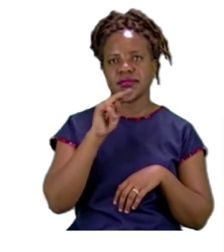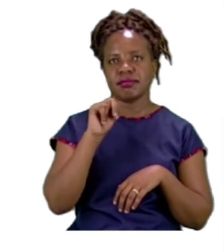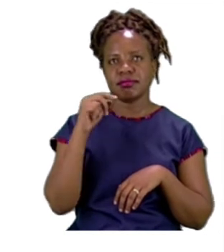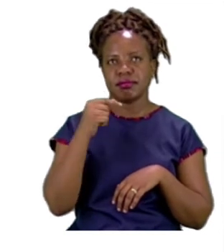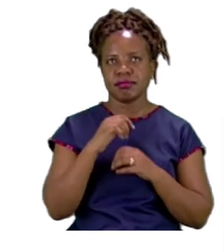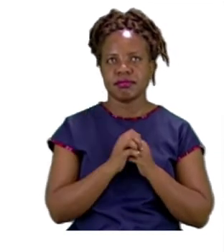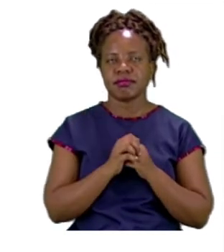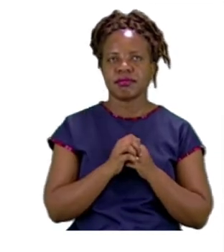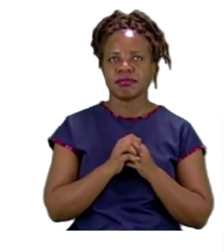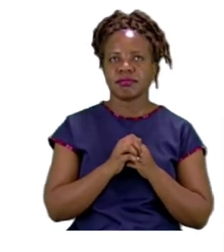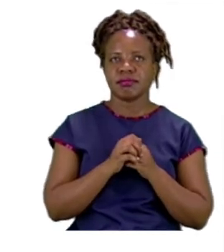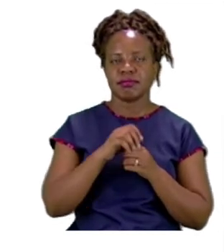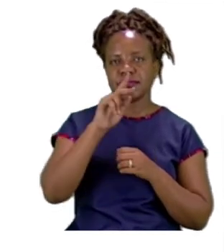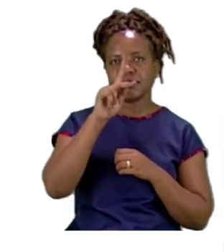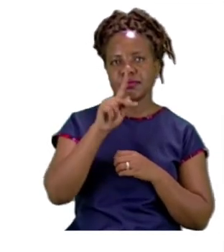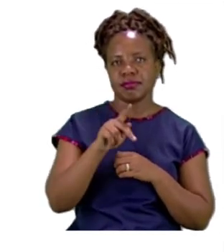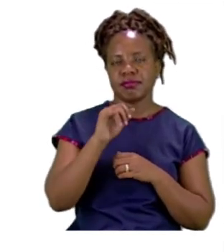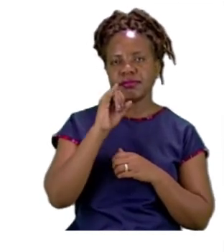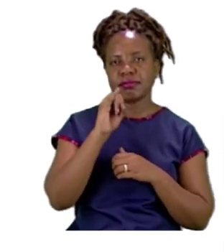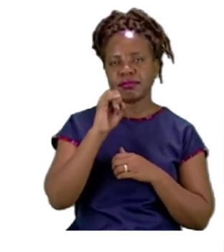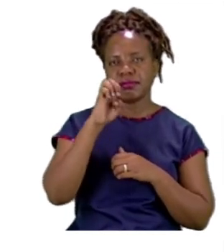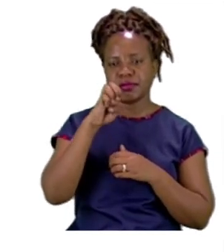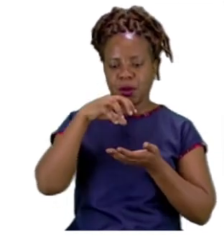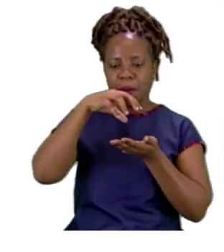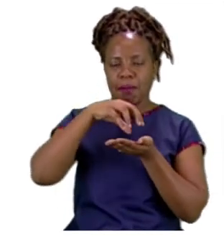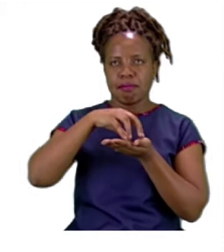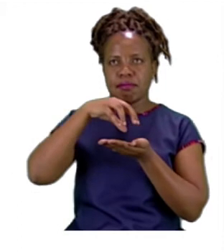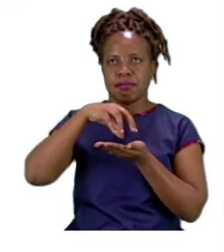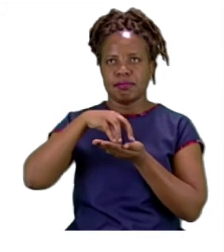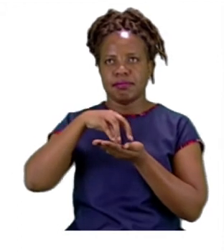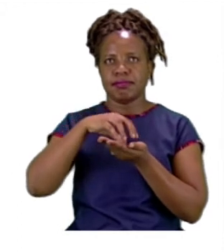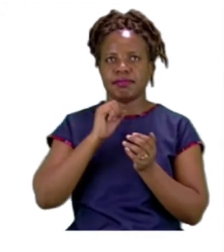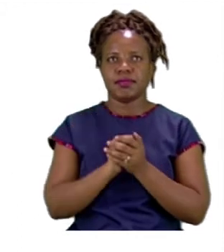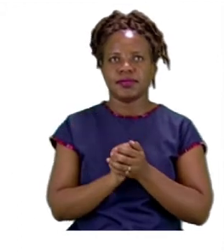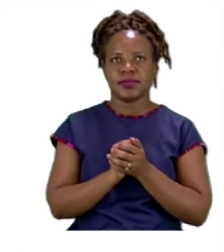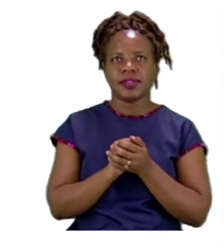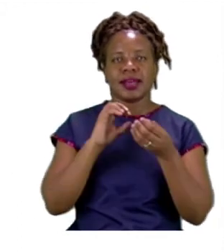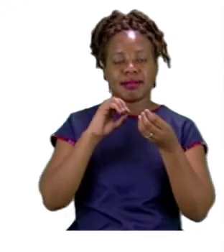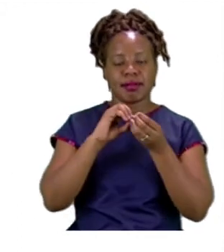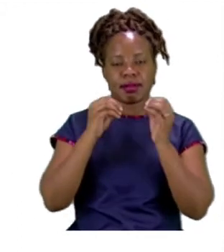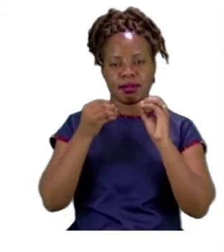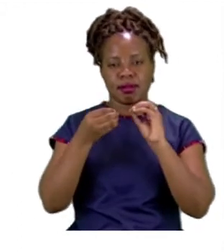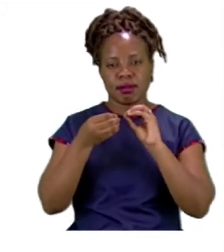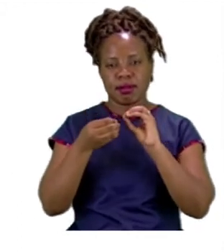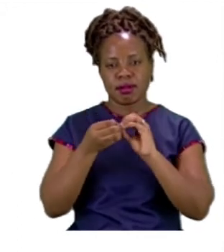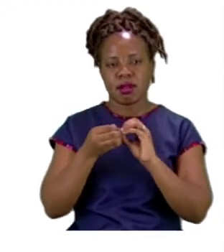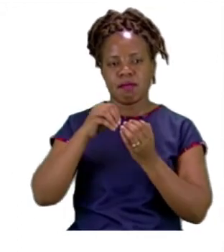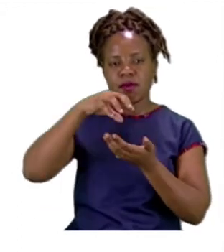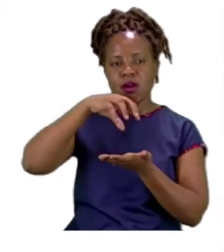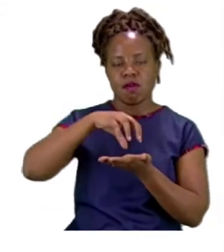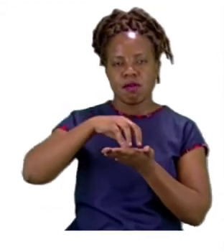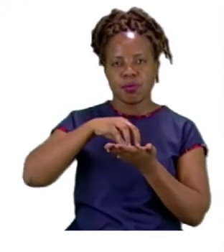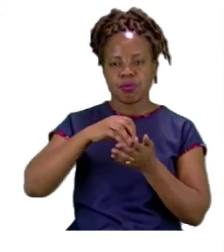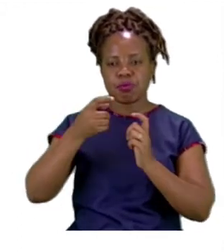are told. And here are the sales figures for the number of pies sold for each day of the